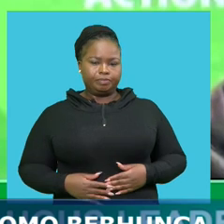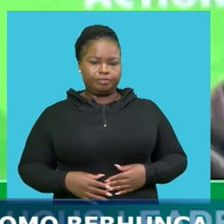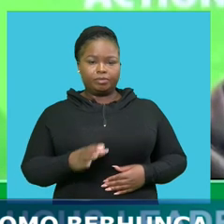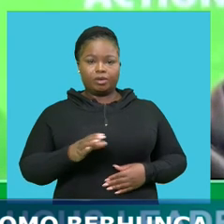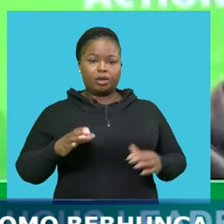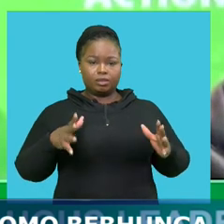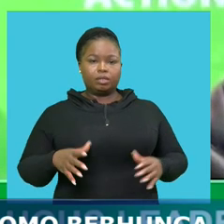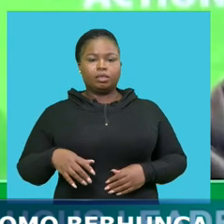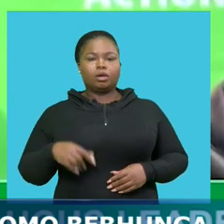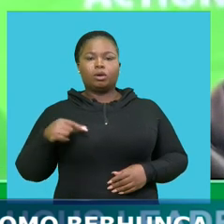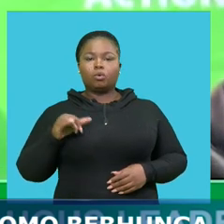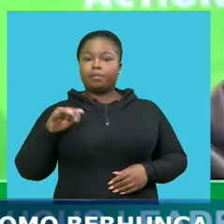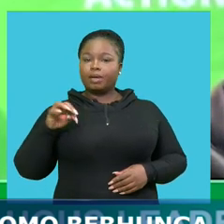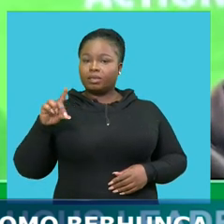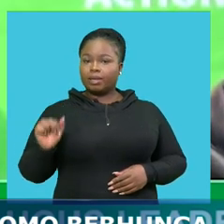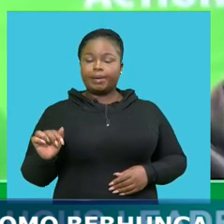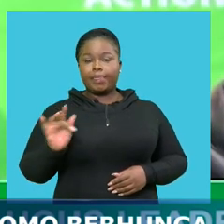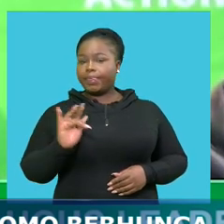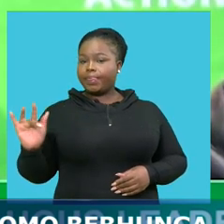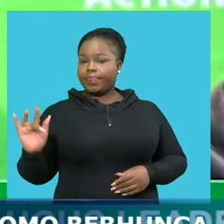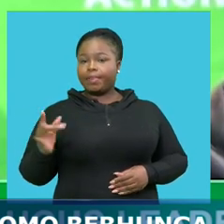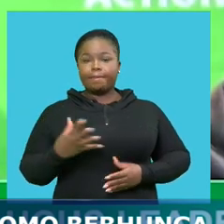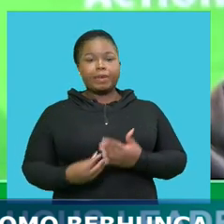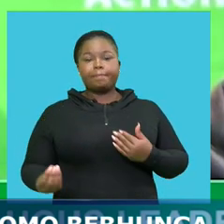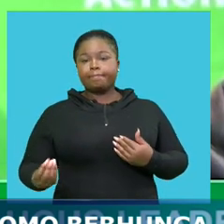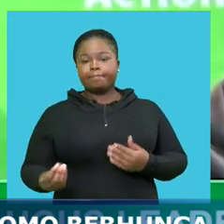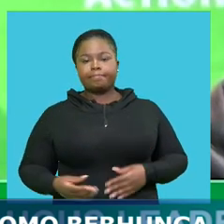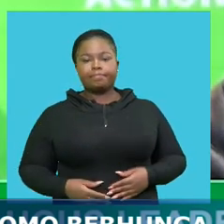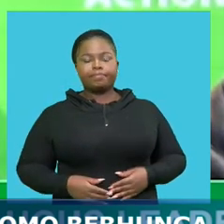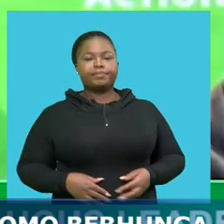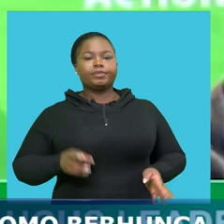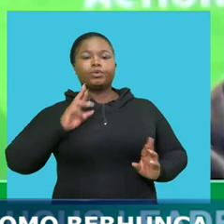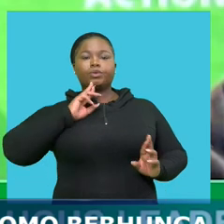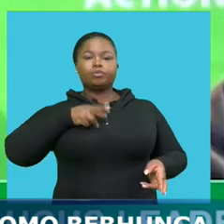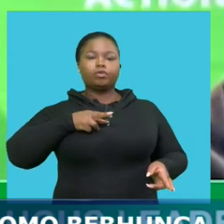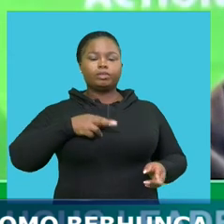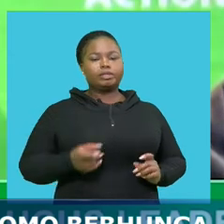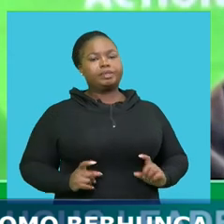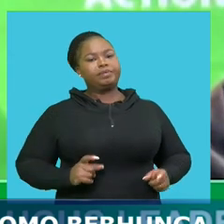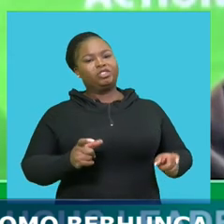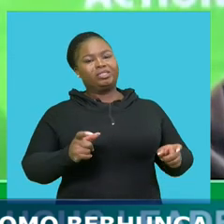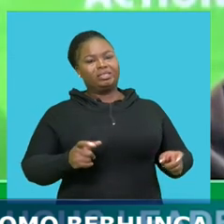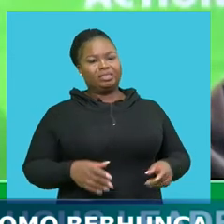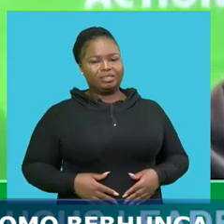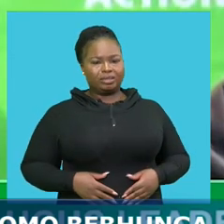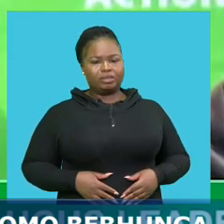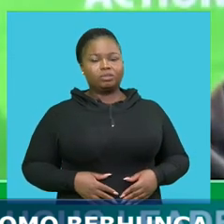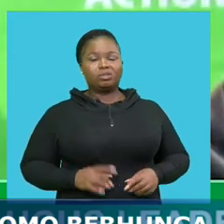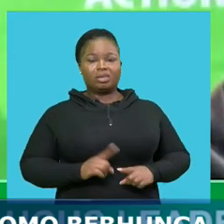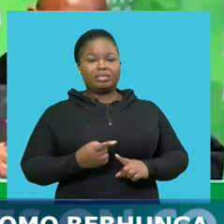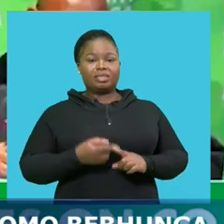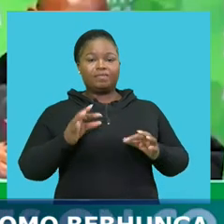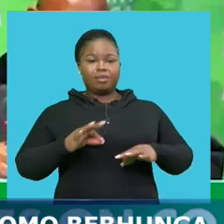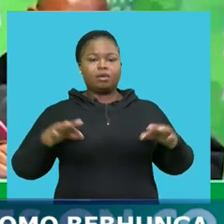Councillor Gwamanda was nowhere to be found. He only responded to emergencies. He's a very reactive executive